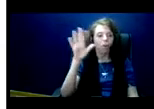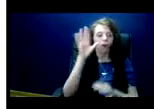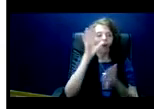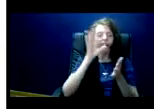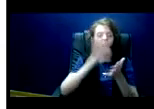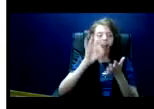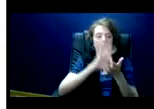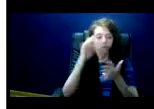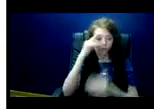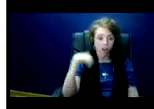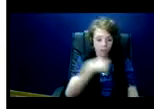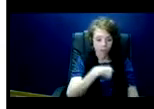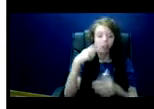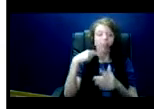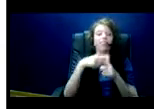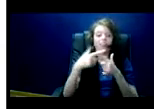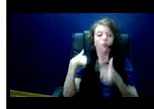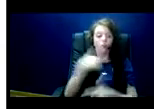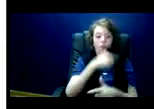Yeah. Yes.